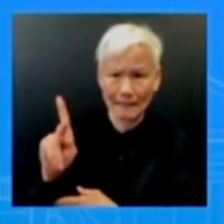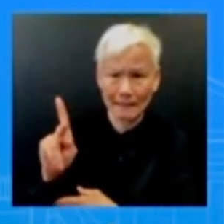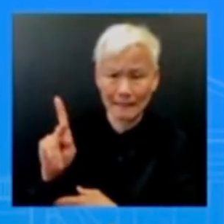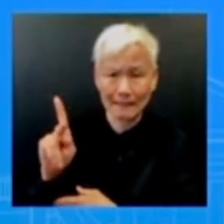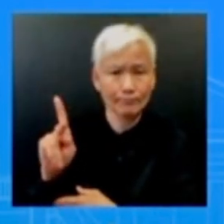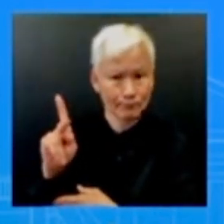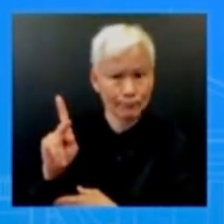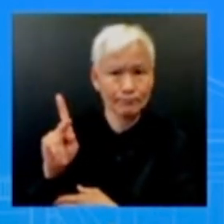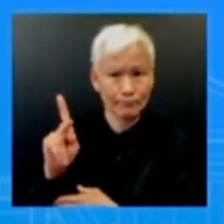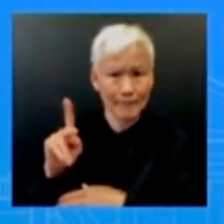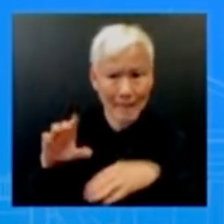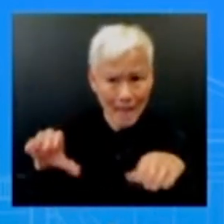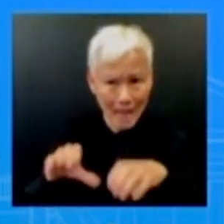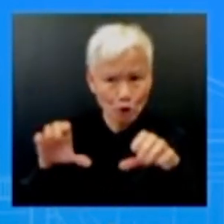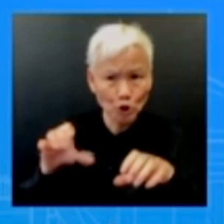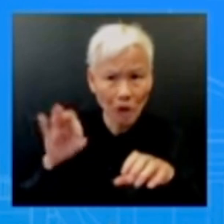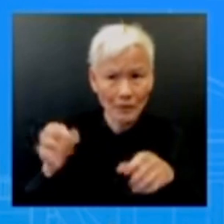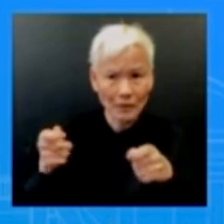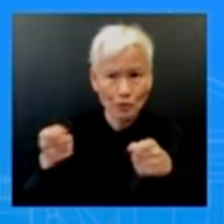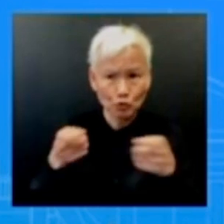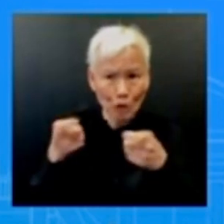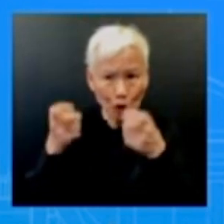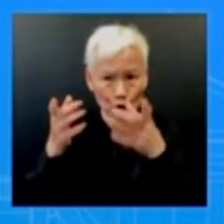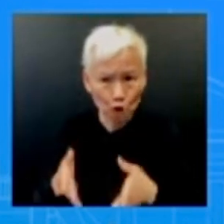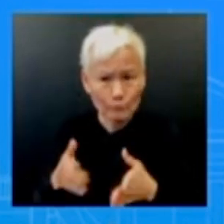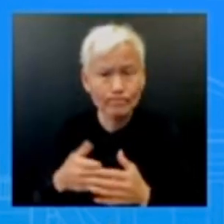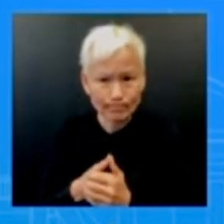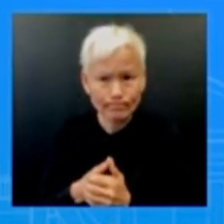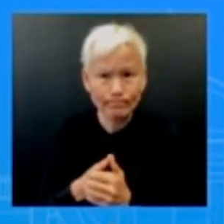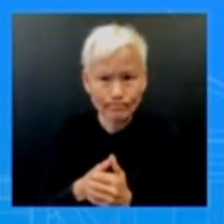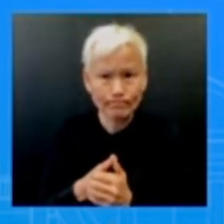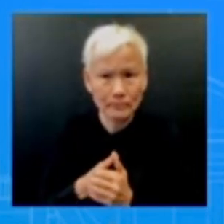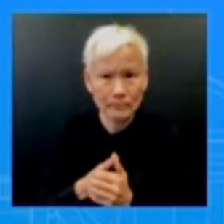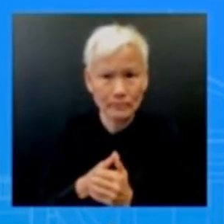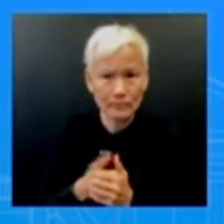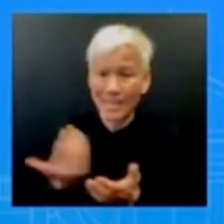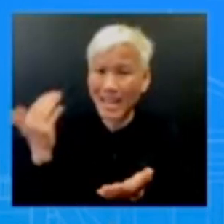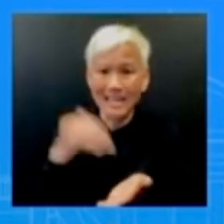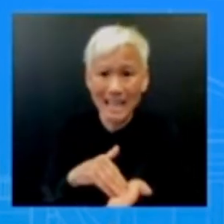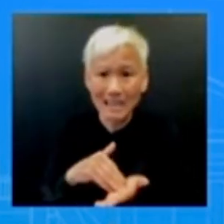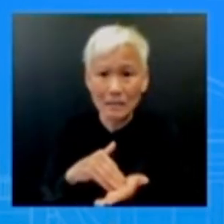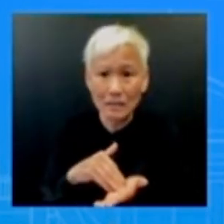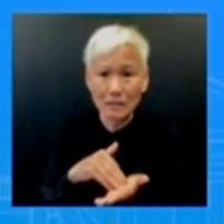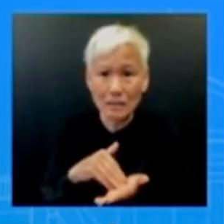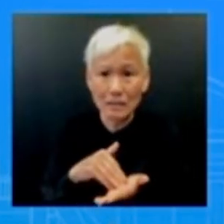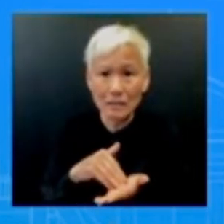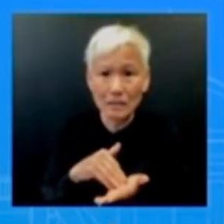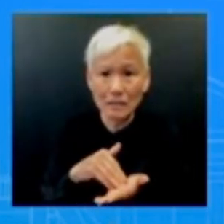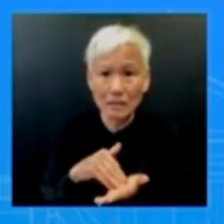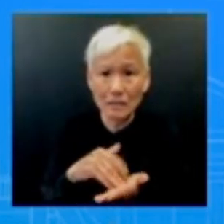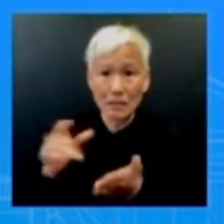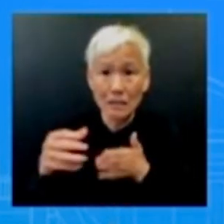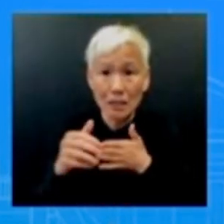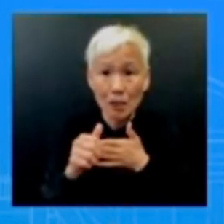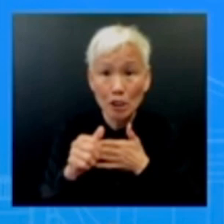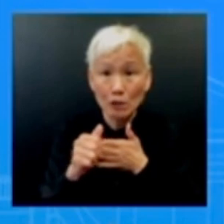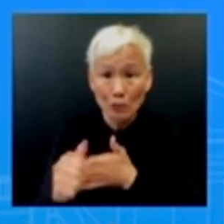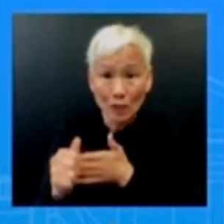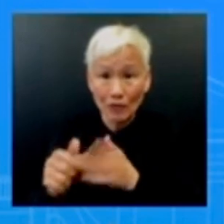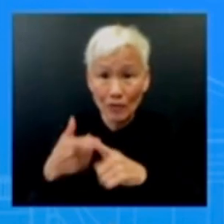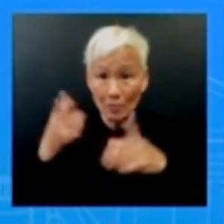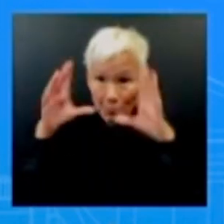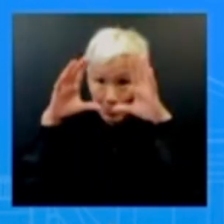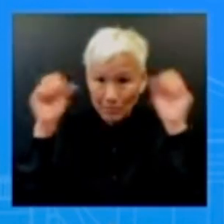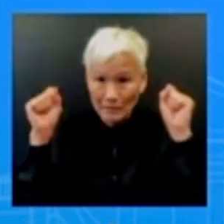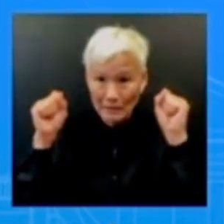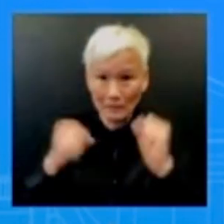that the regulators have taken, that, again, at the direction of the president. And as you asked me, should